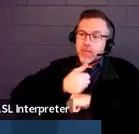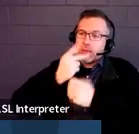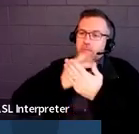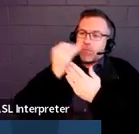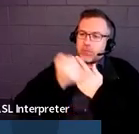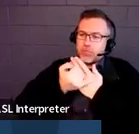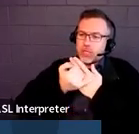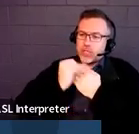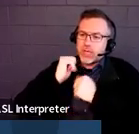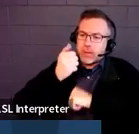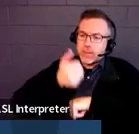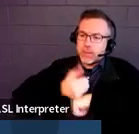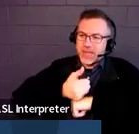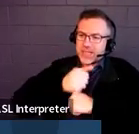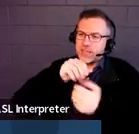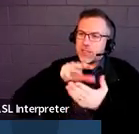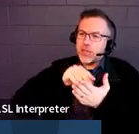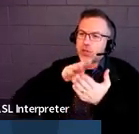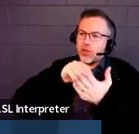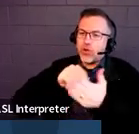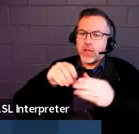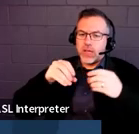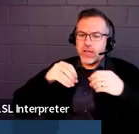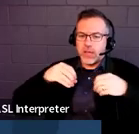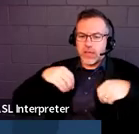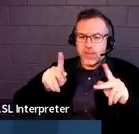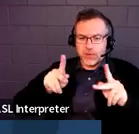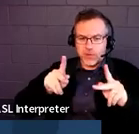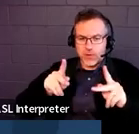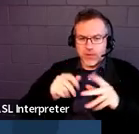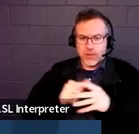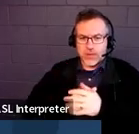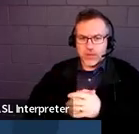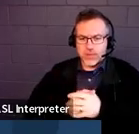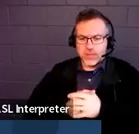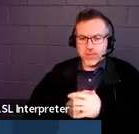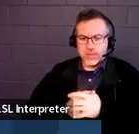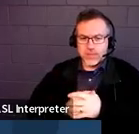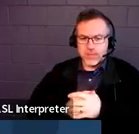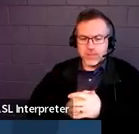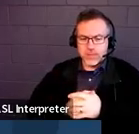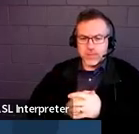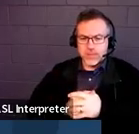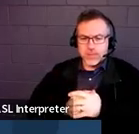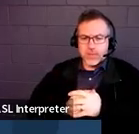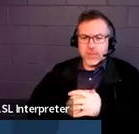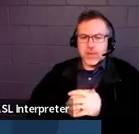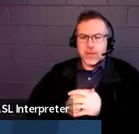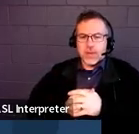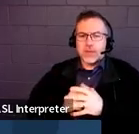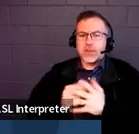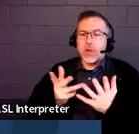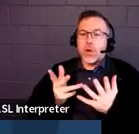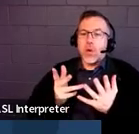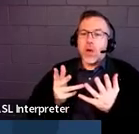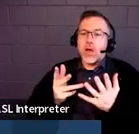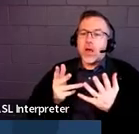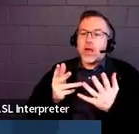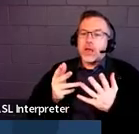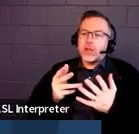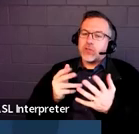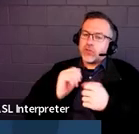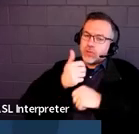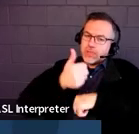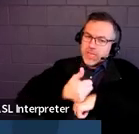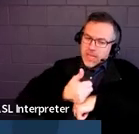opportunities, scenario-driven modules, right? And authentic assessments that helps really